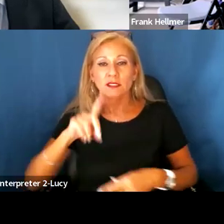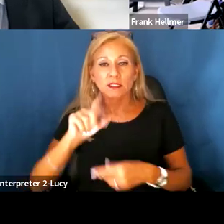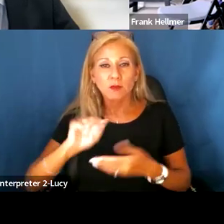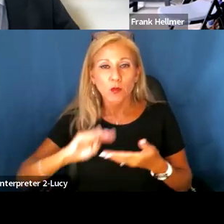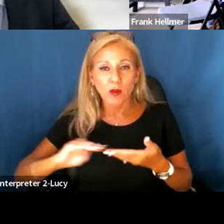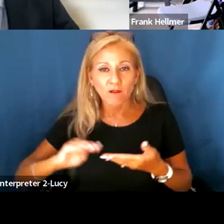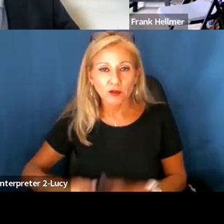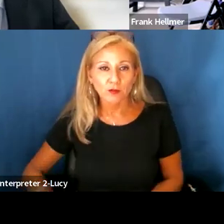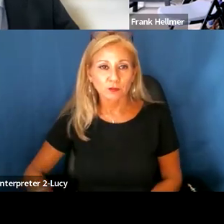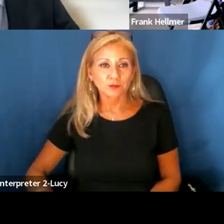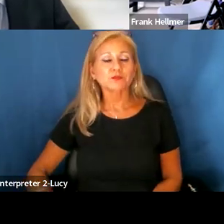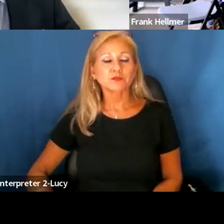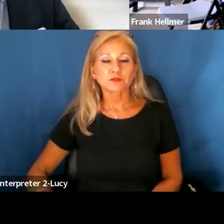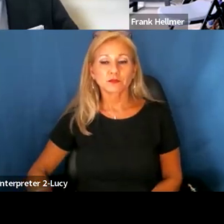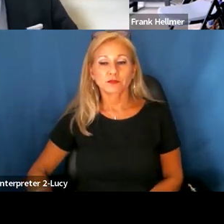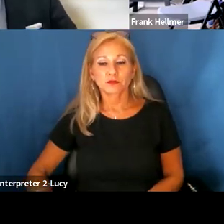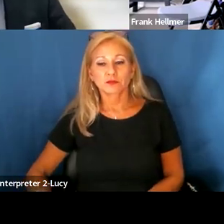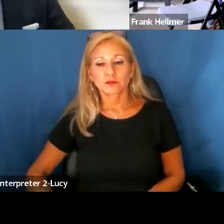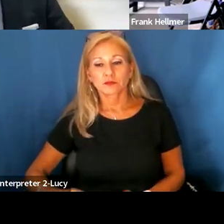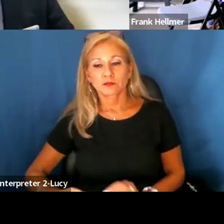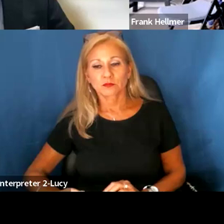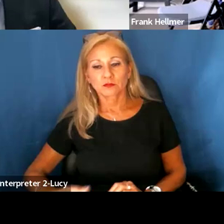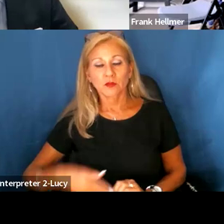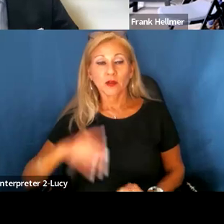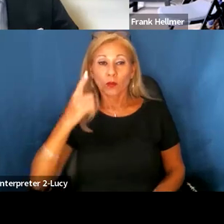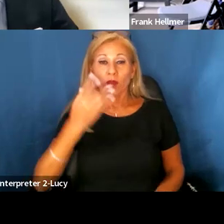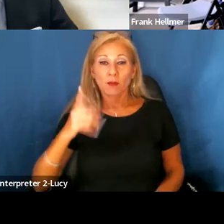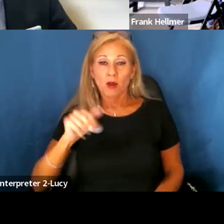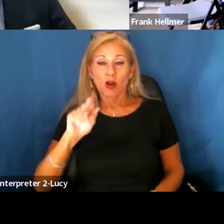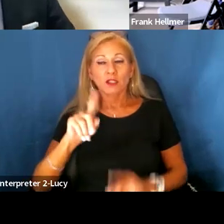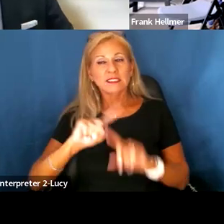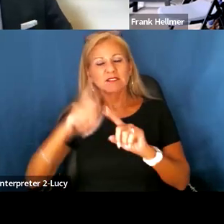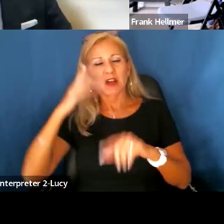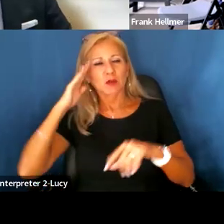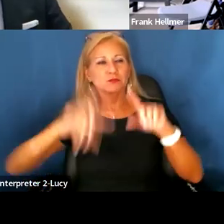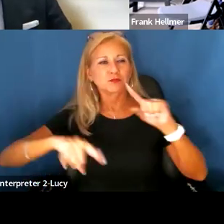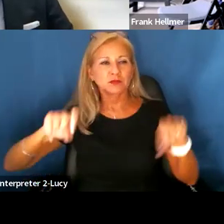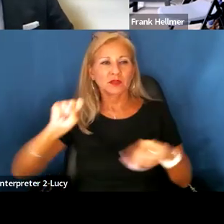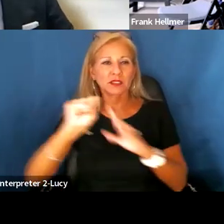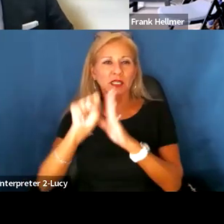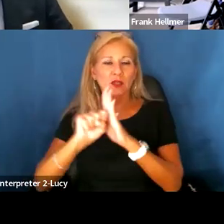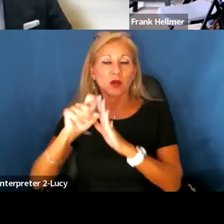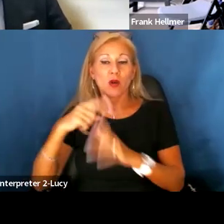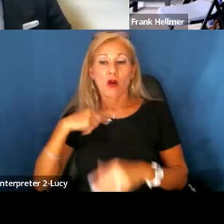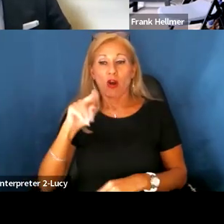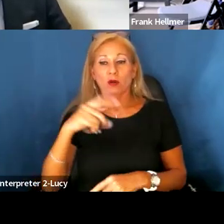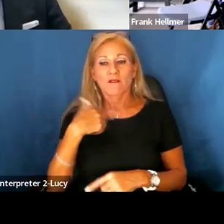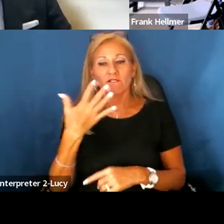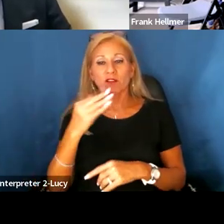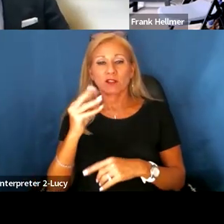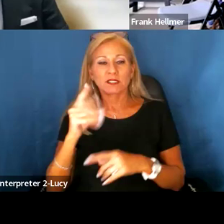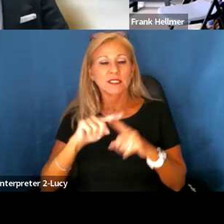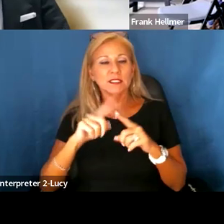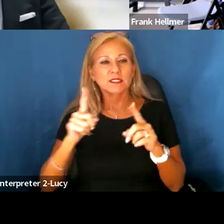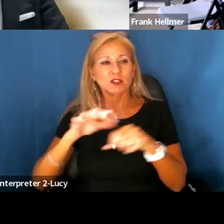waivers. That's great. One thing about Arkansas, and this is different from state to state, is that we've got maybe about 5 or 6 main